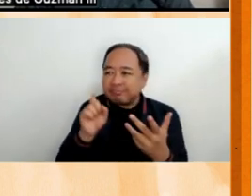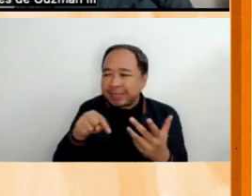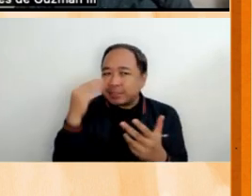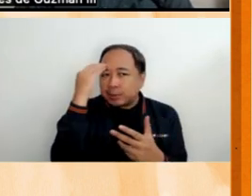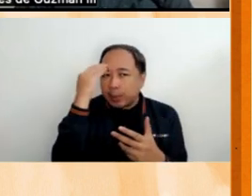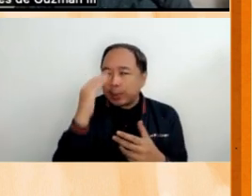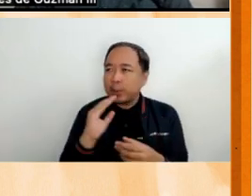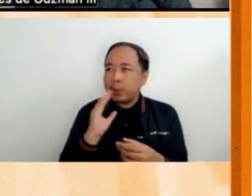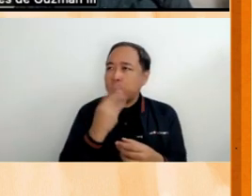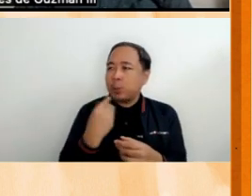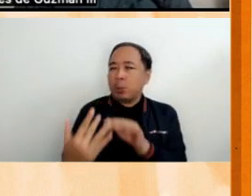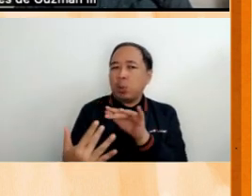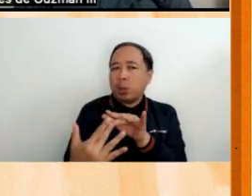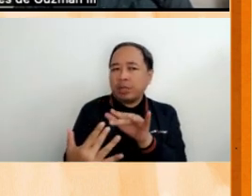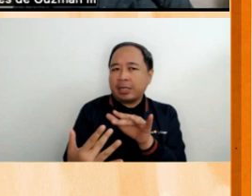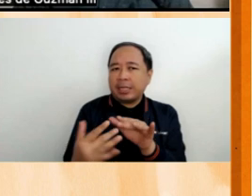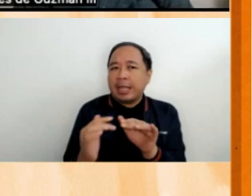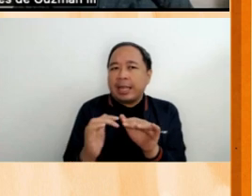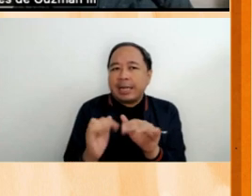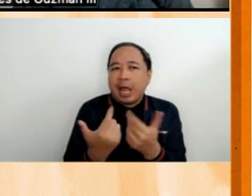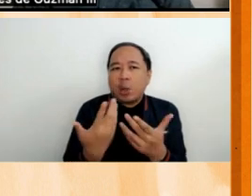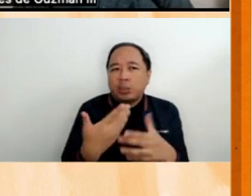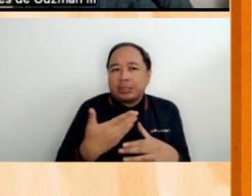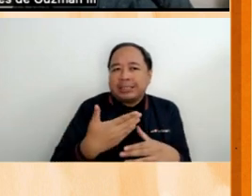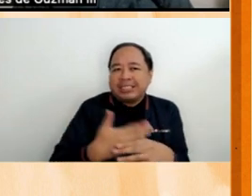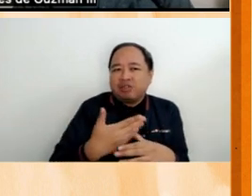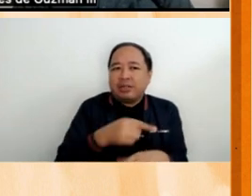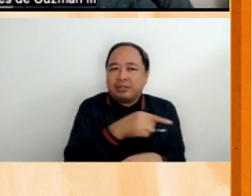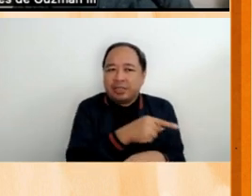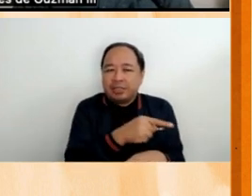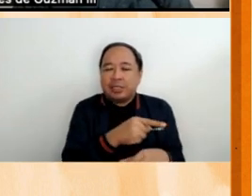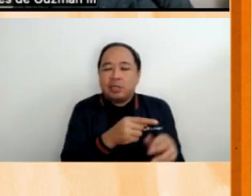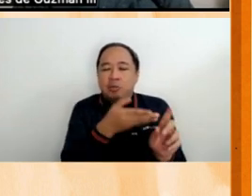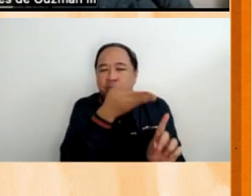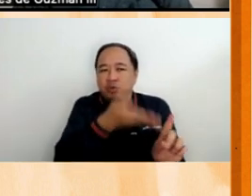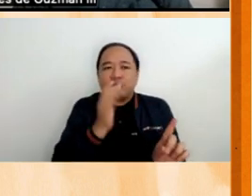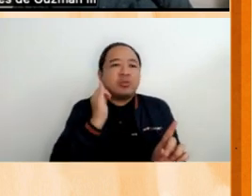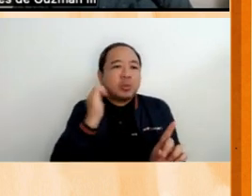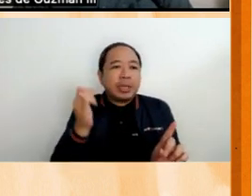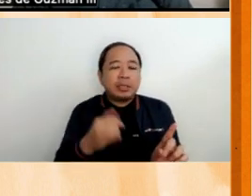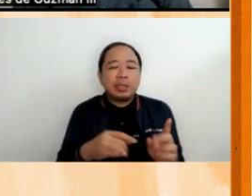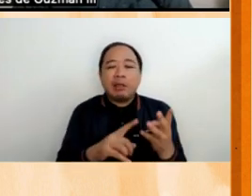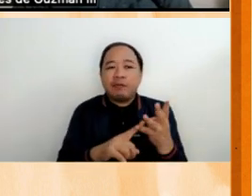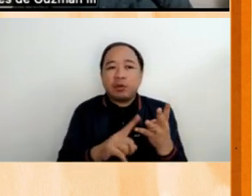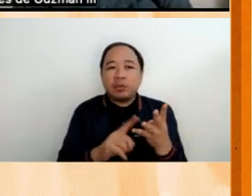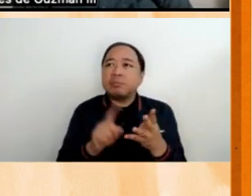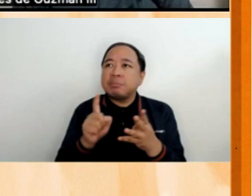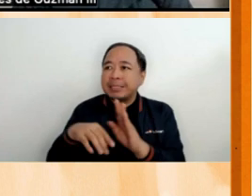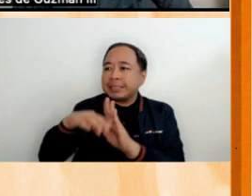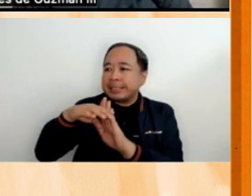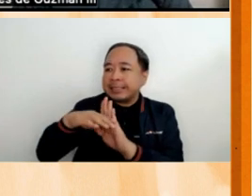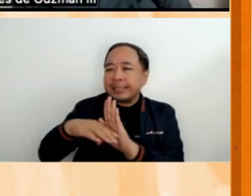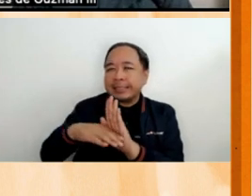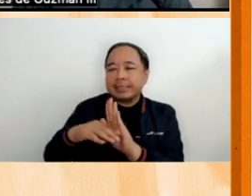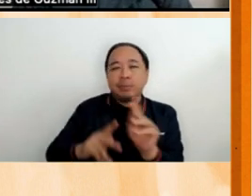are suicidal. Fifth, provide the young person with the contact details of